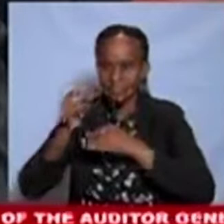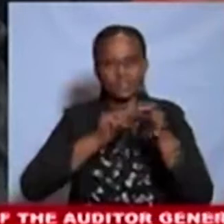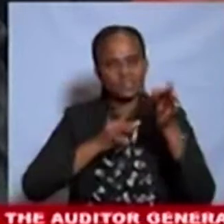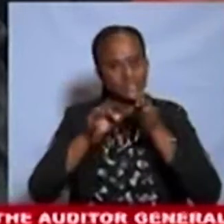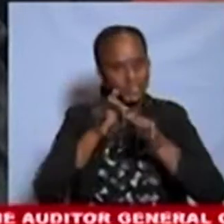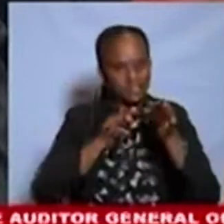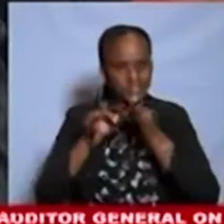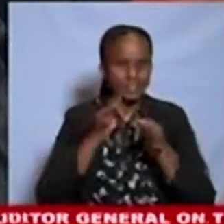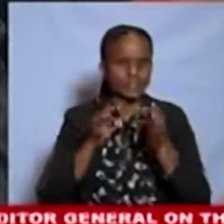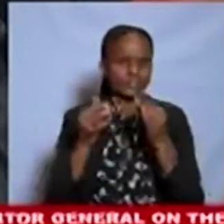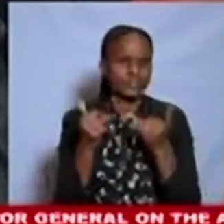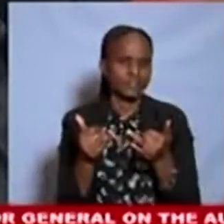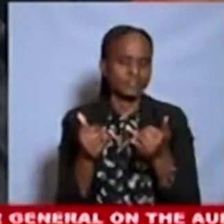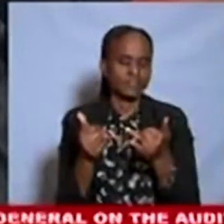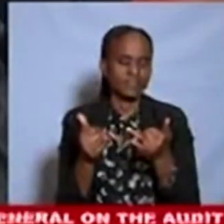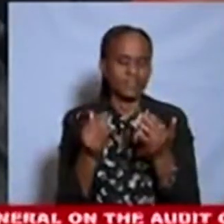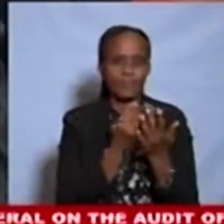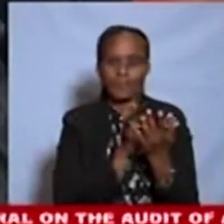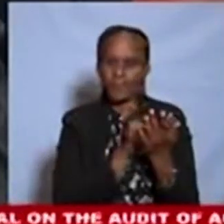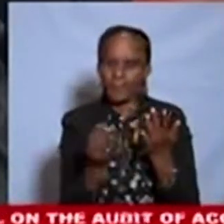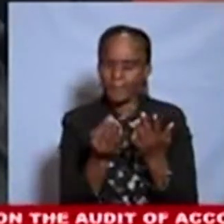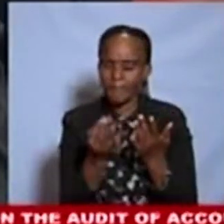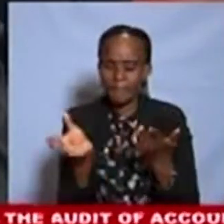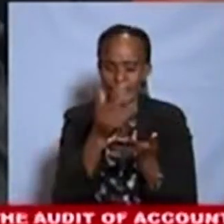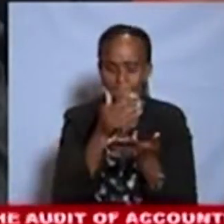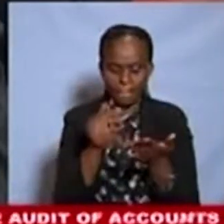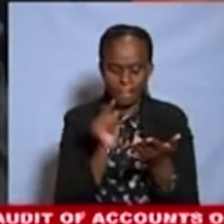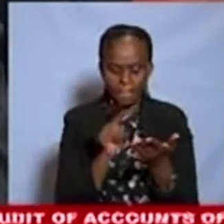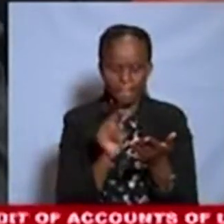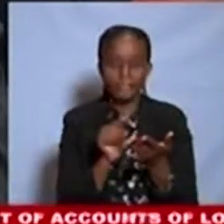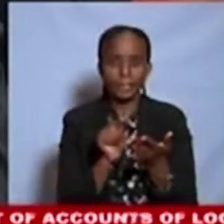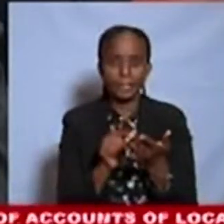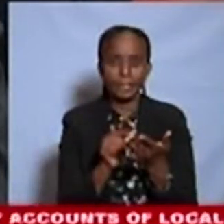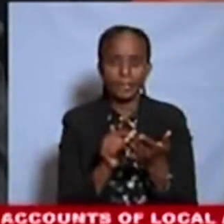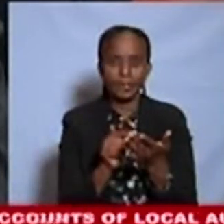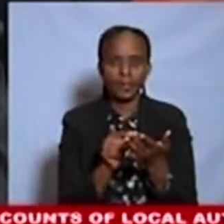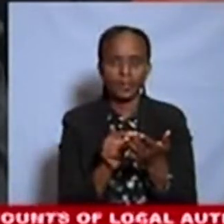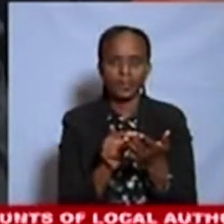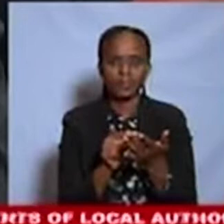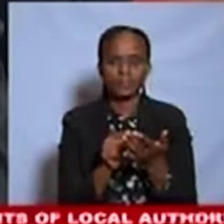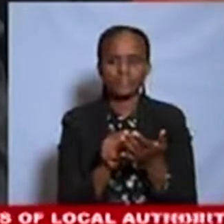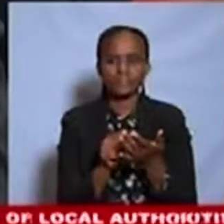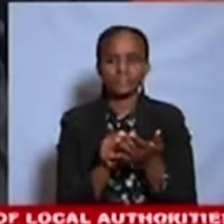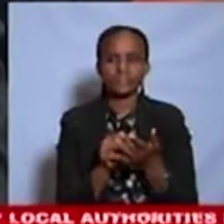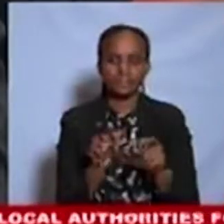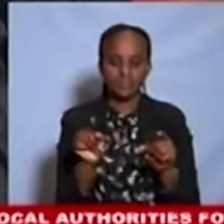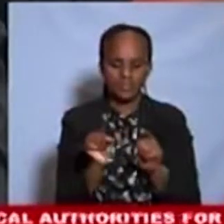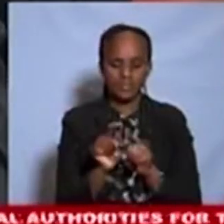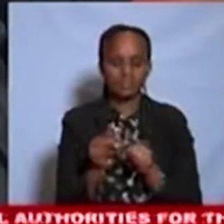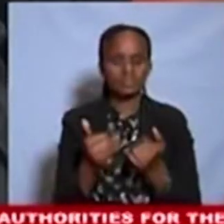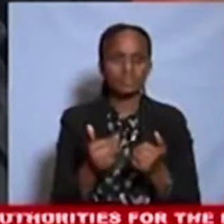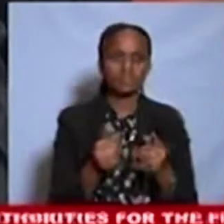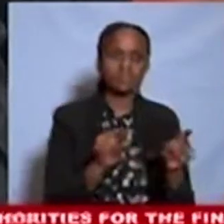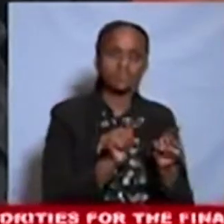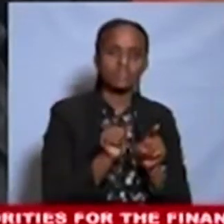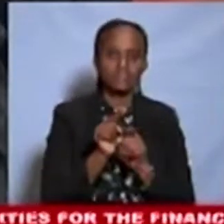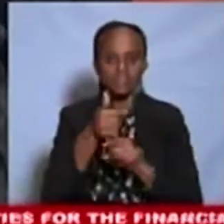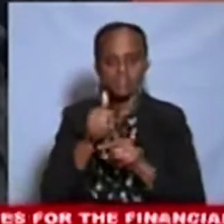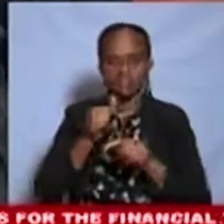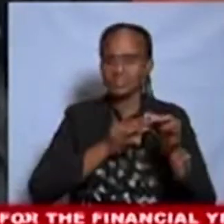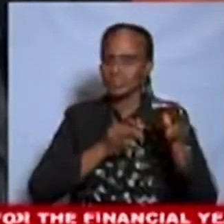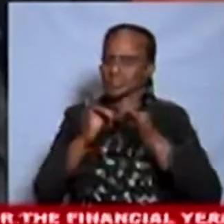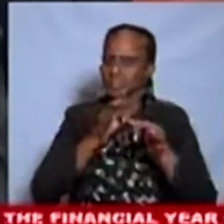to the failure to collect this And also he has stated to